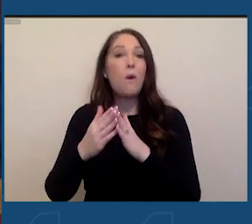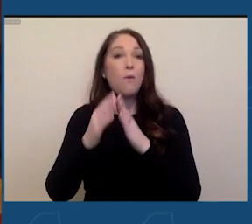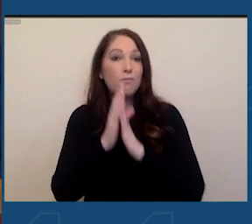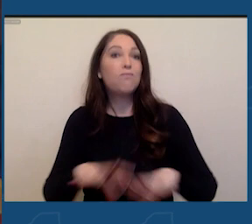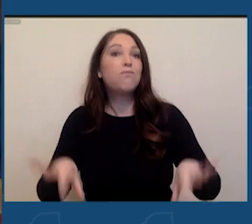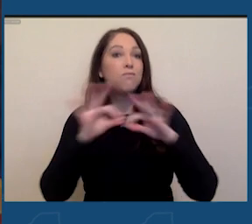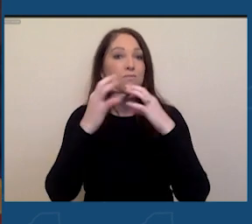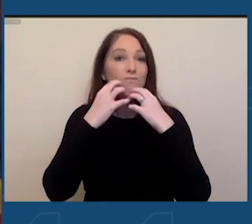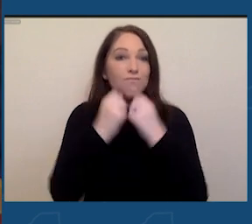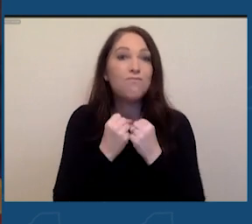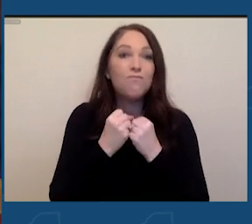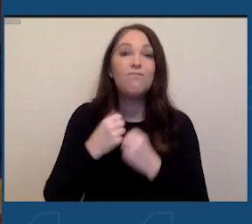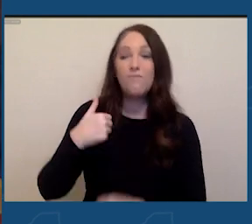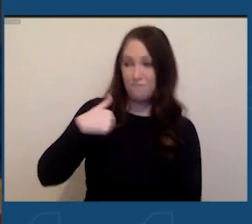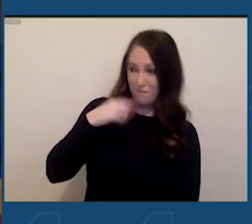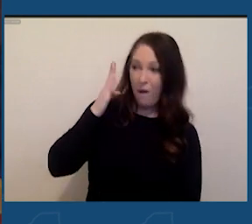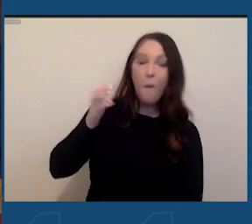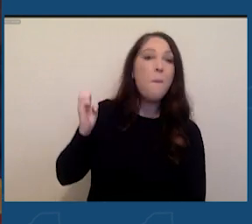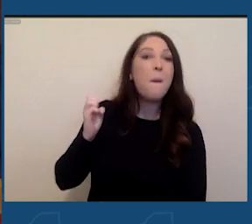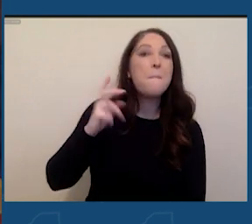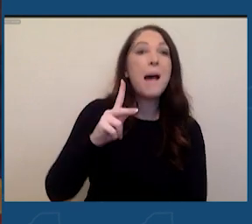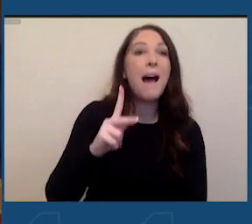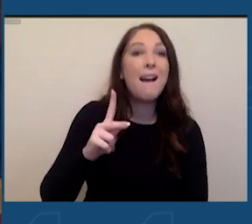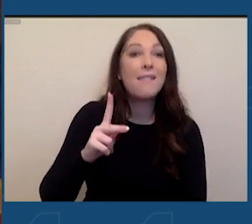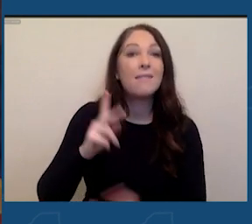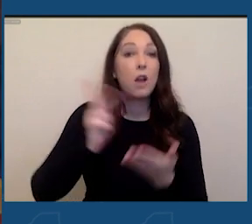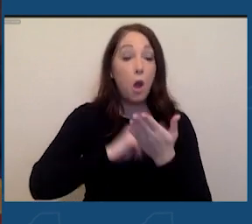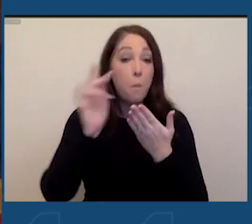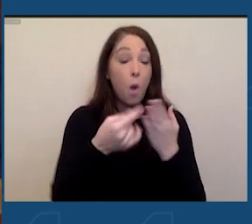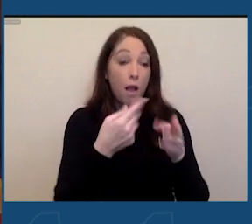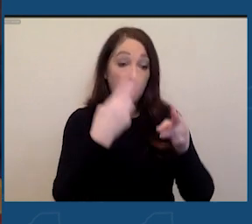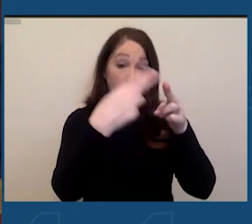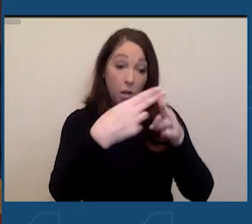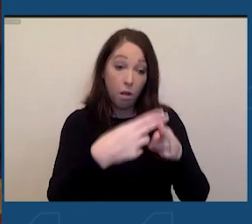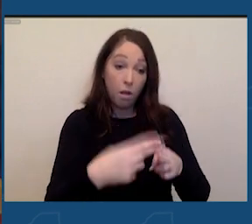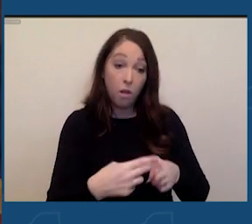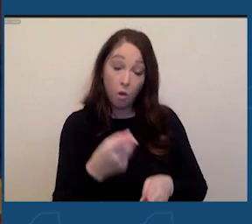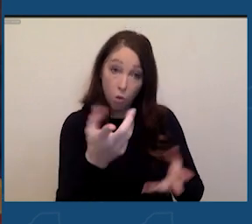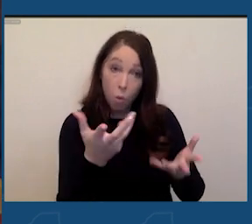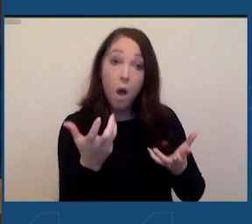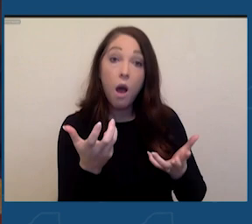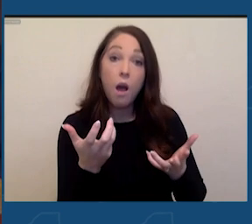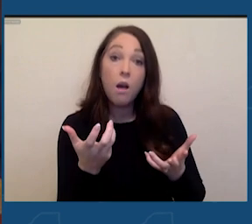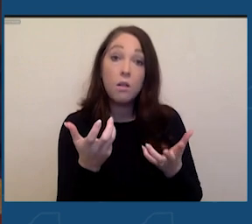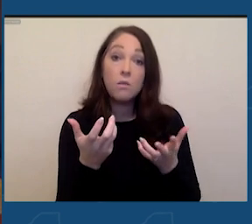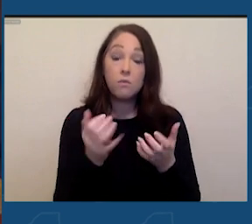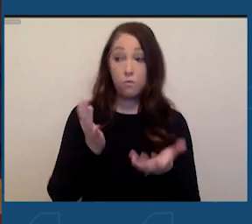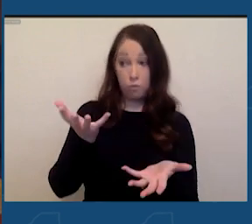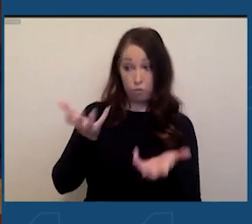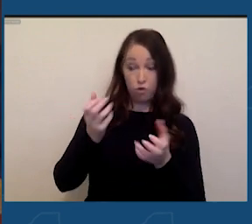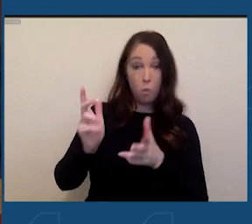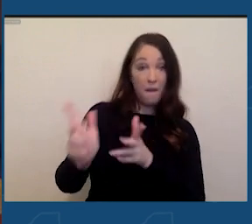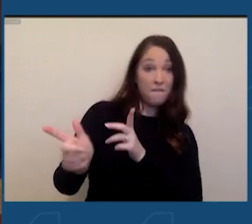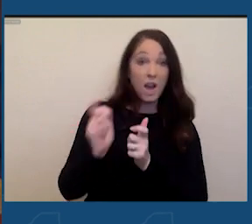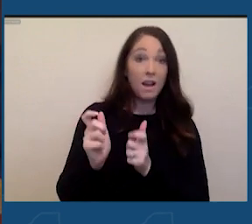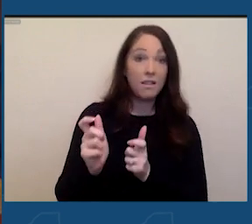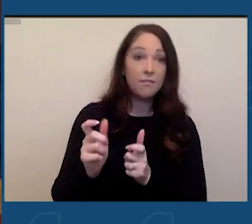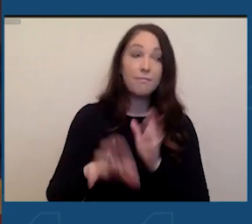We're going to come back and name the projects that you want to see funded. If you want it to go faster, find Robert